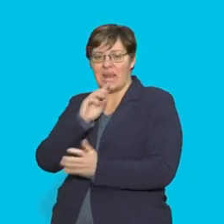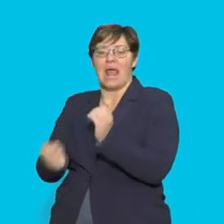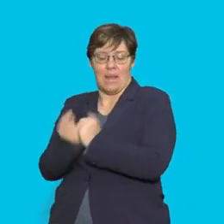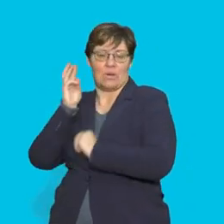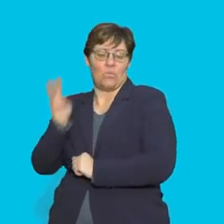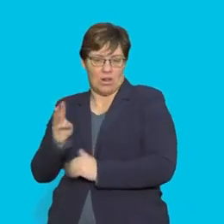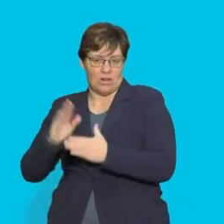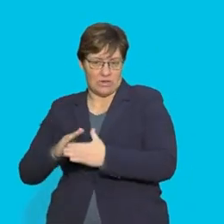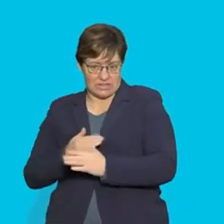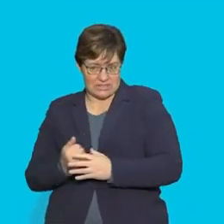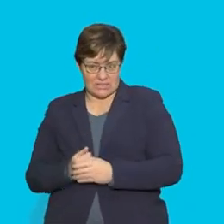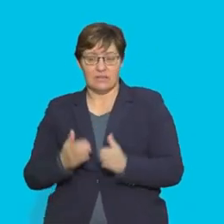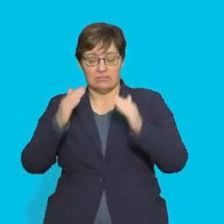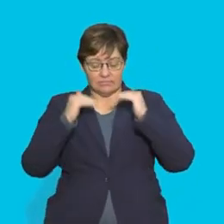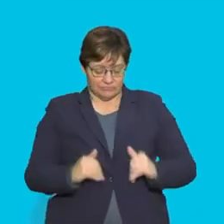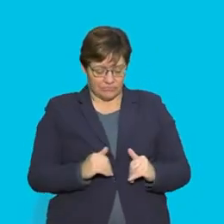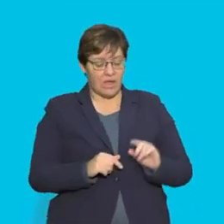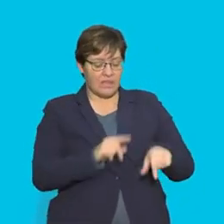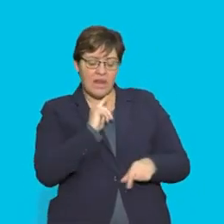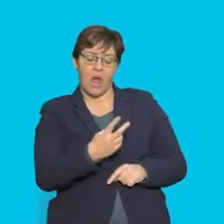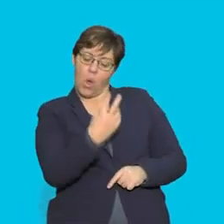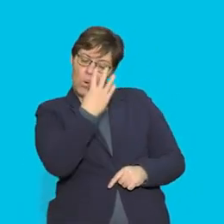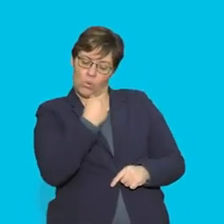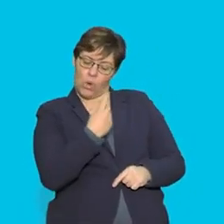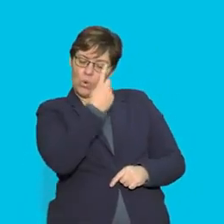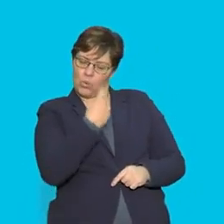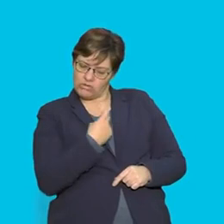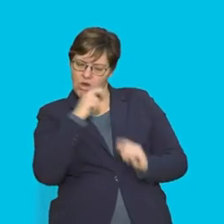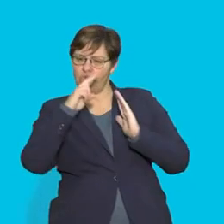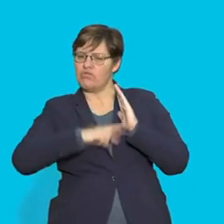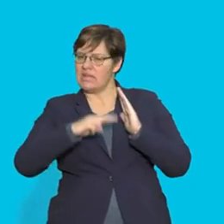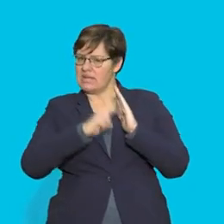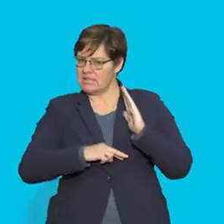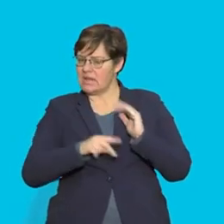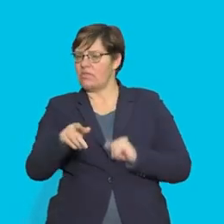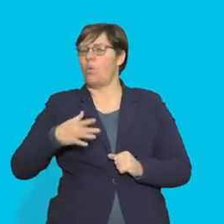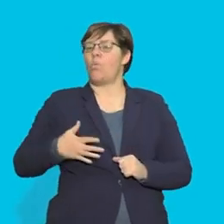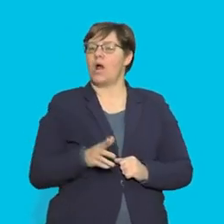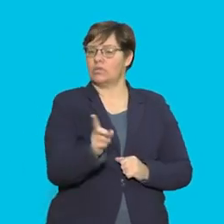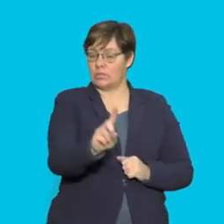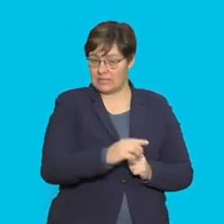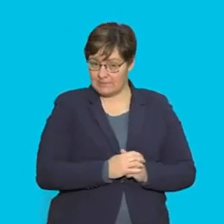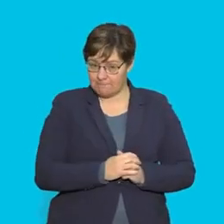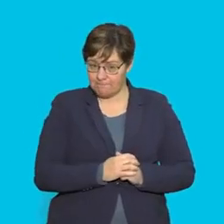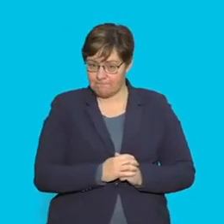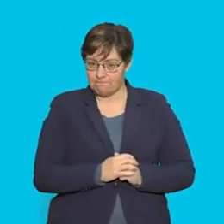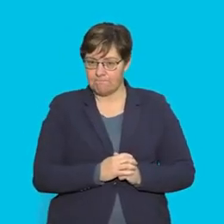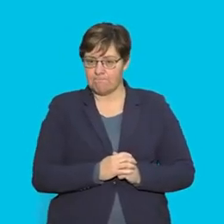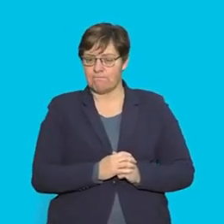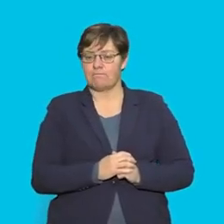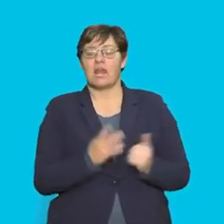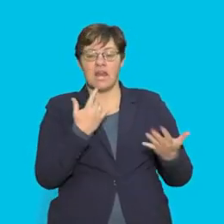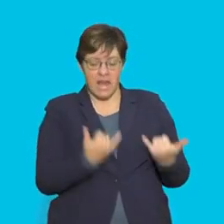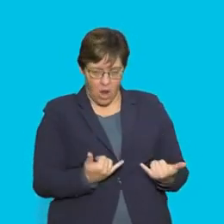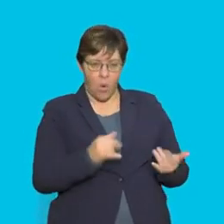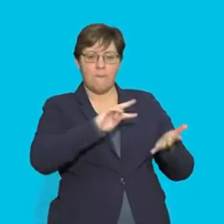you. Then you read through the asked part. So this is where you then go to understand what the question wants of you.